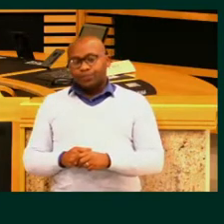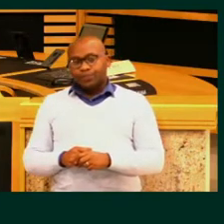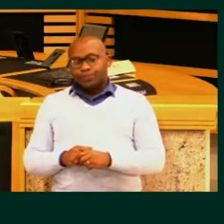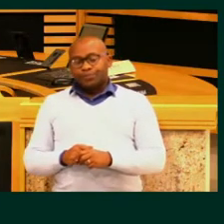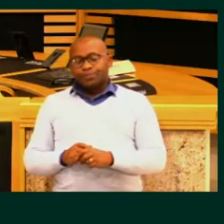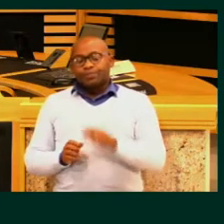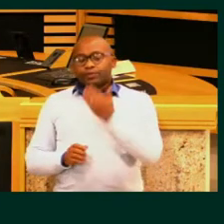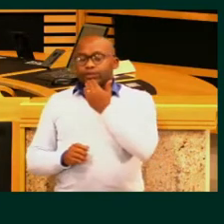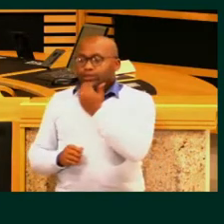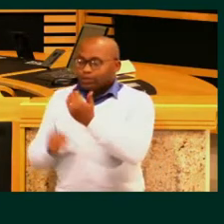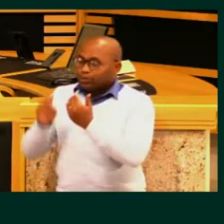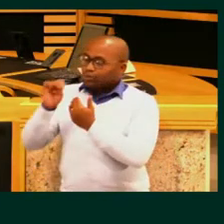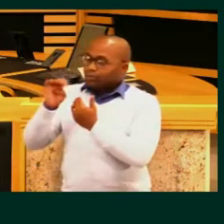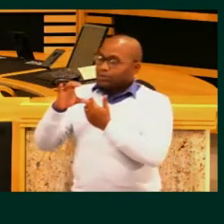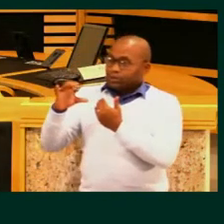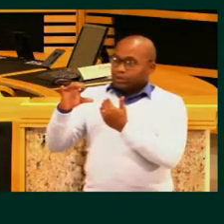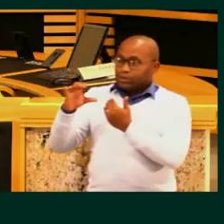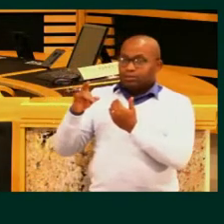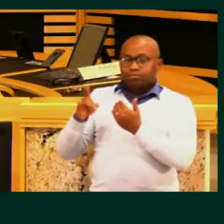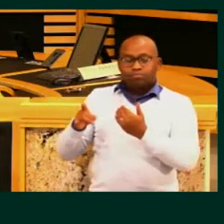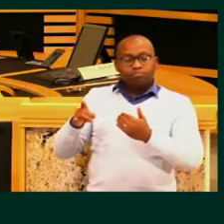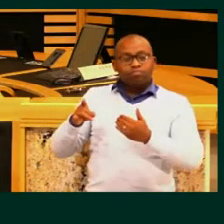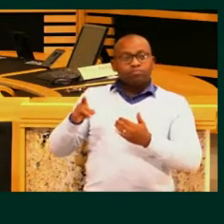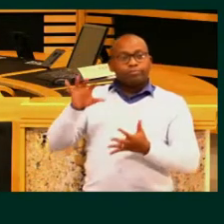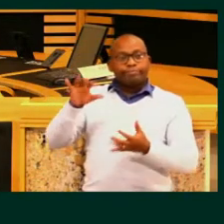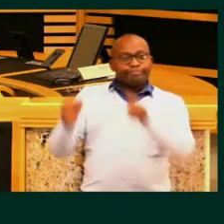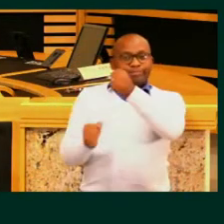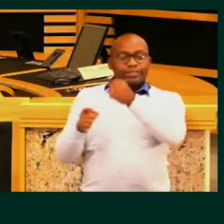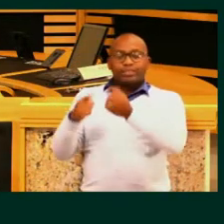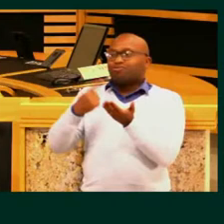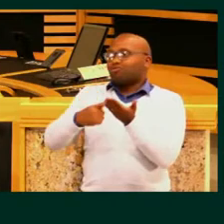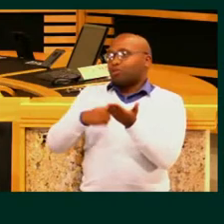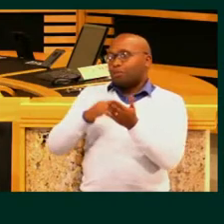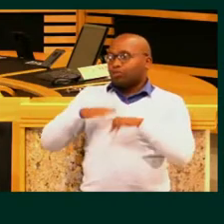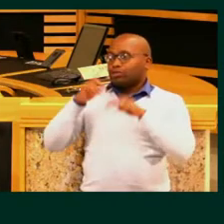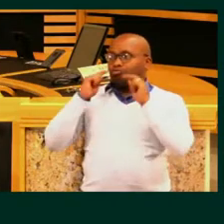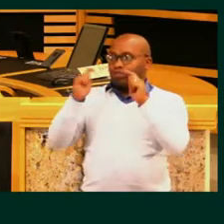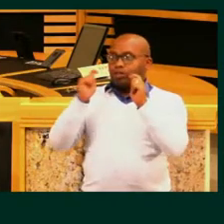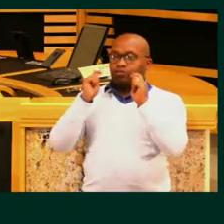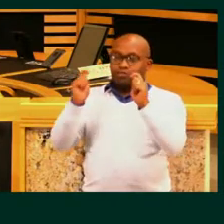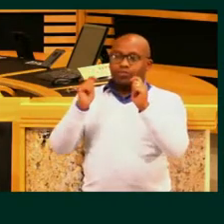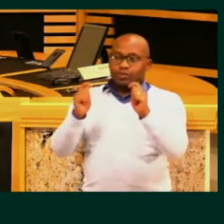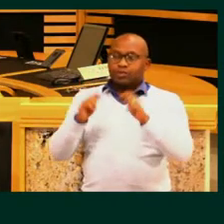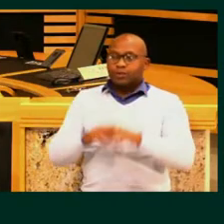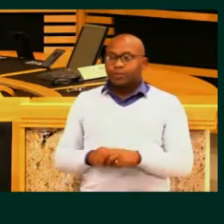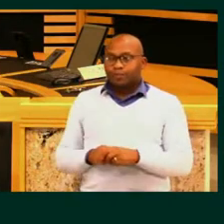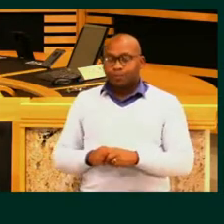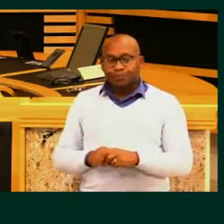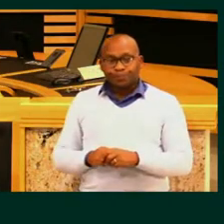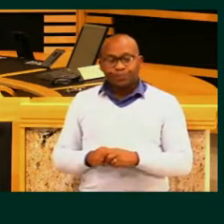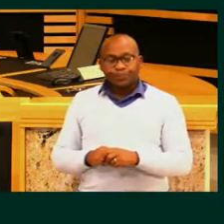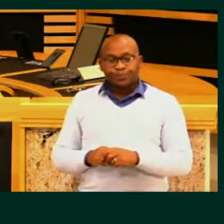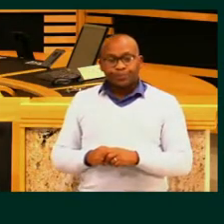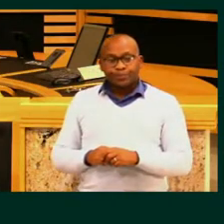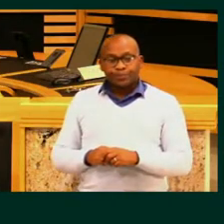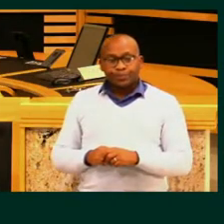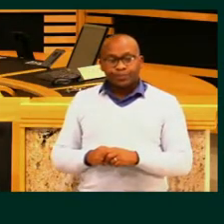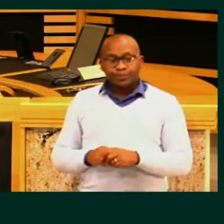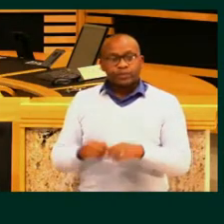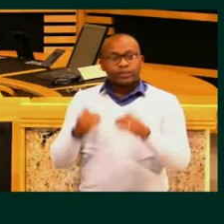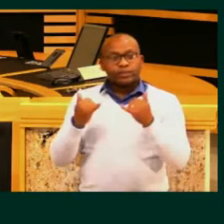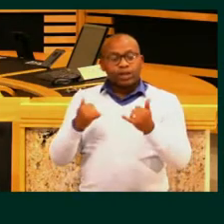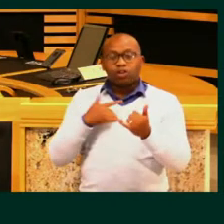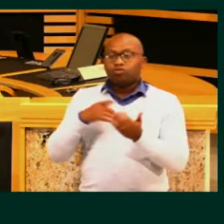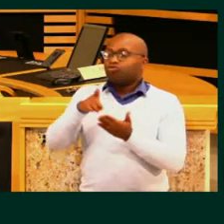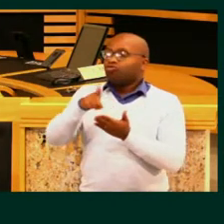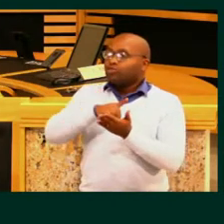MC that concludes the debate honorable members I will now put the draft